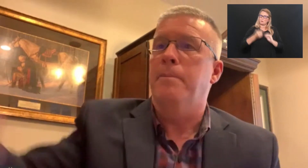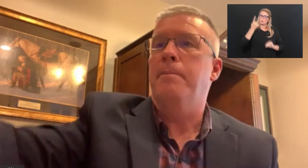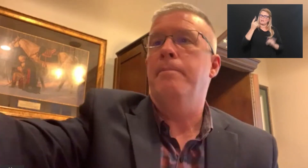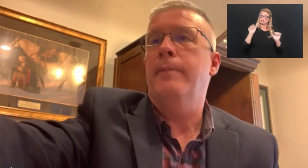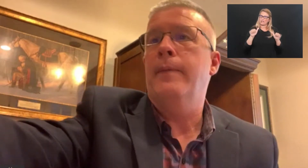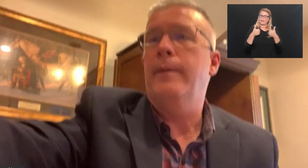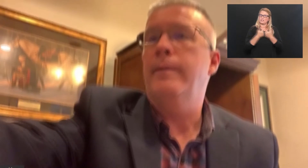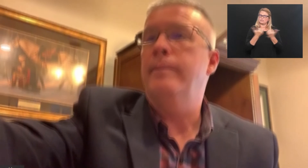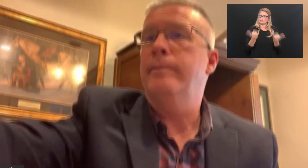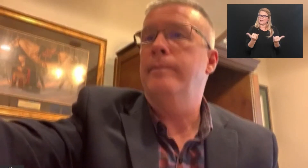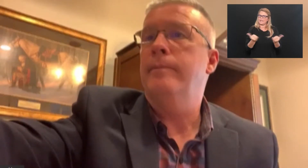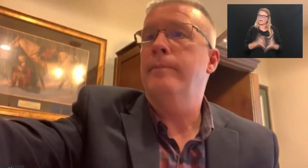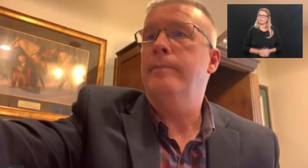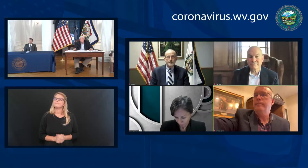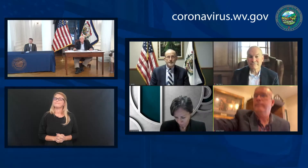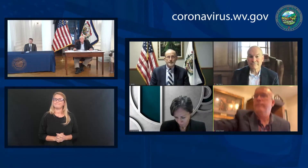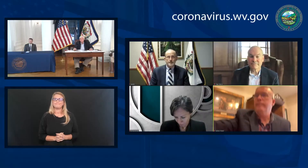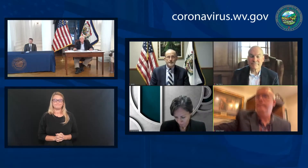challenges.